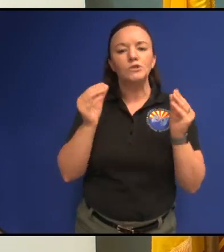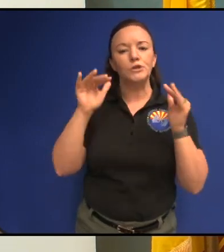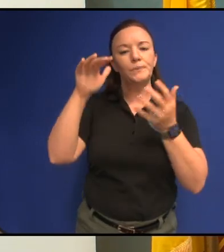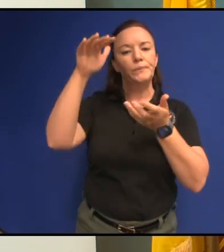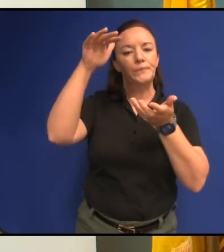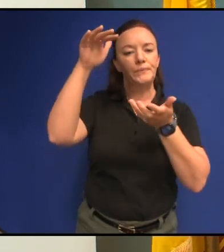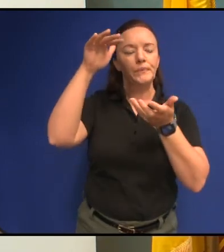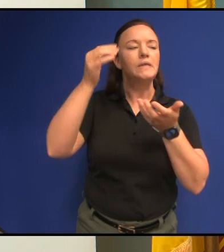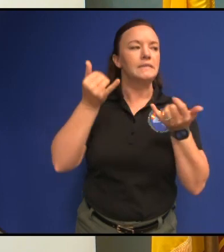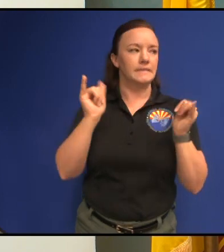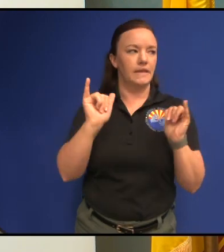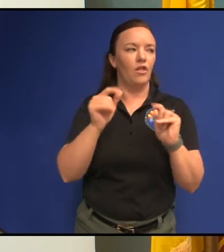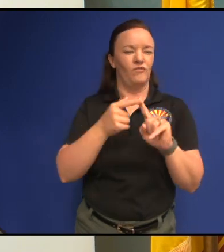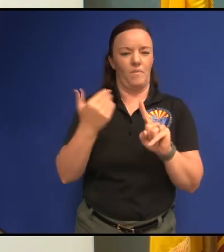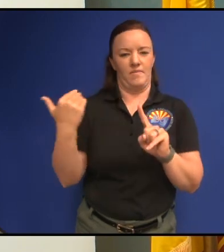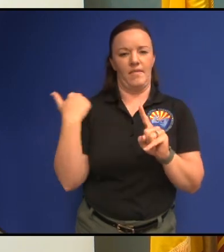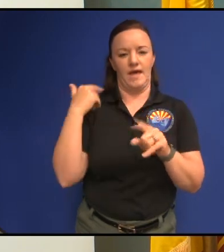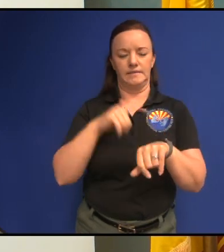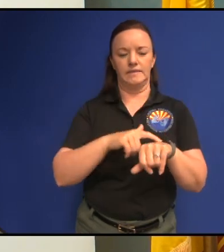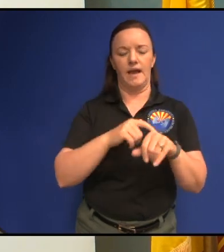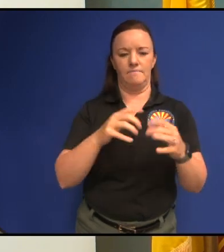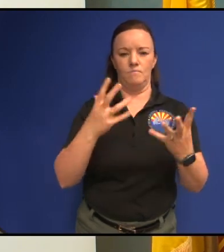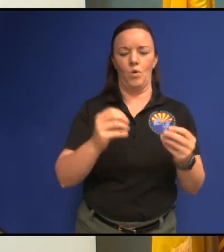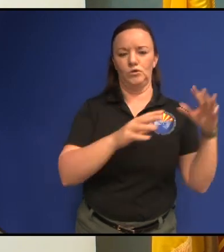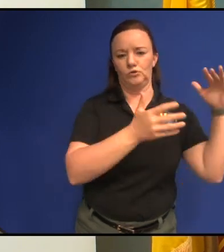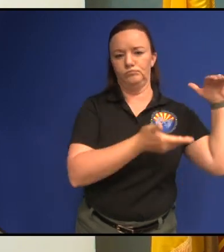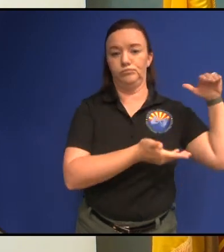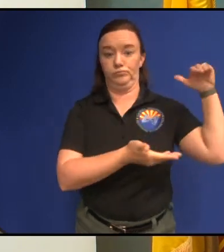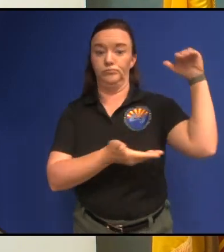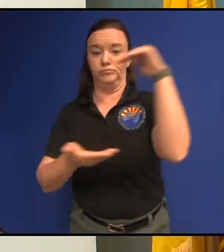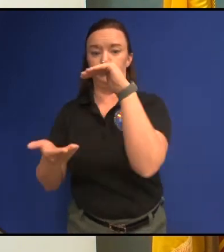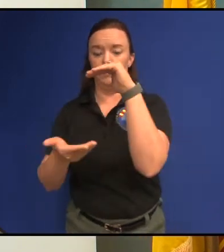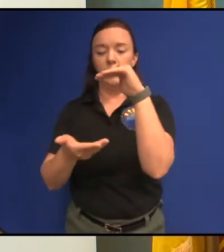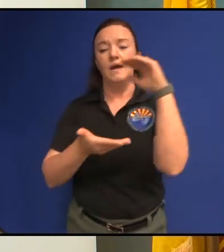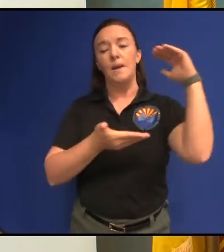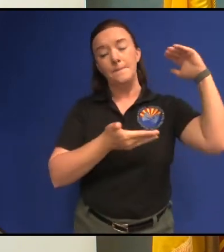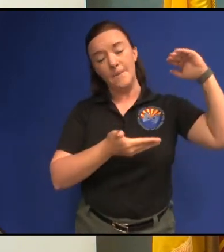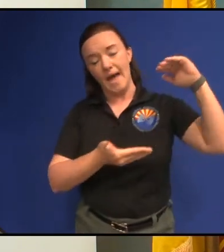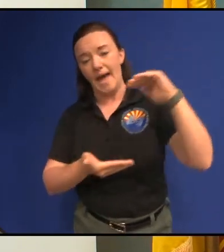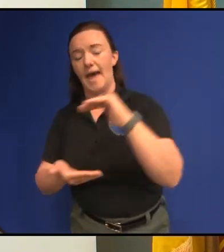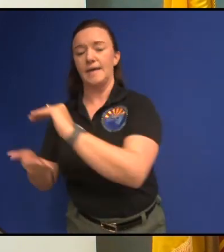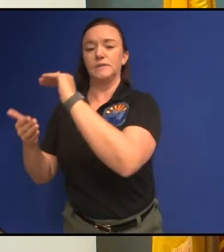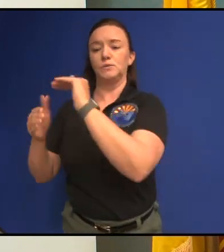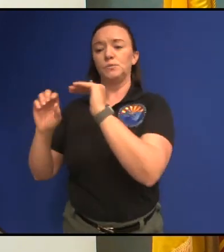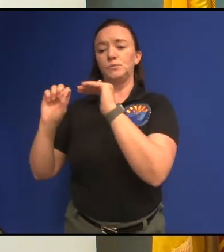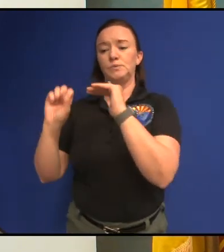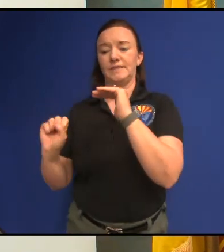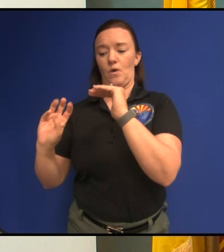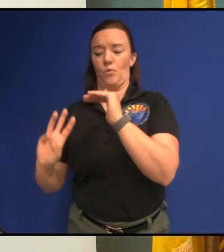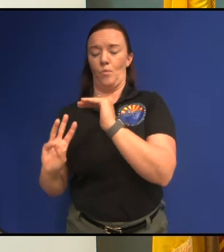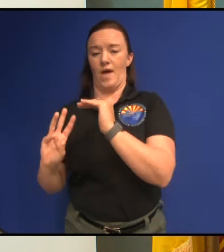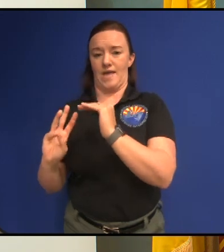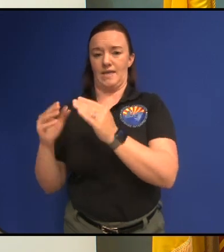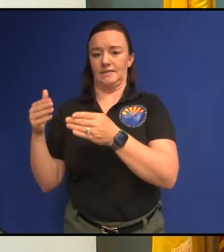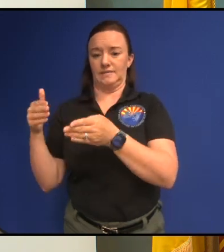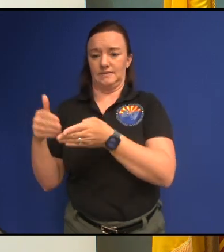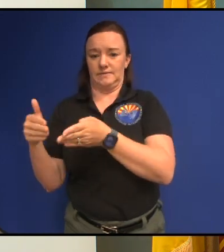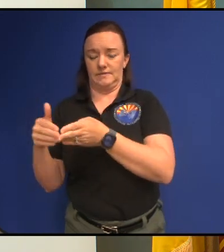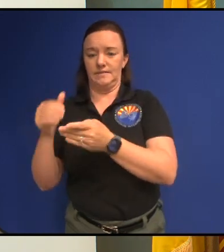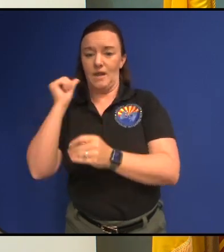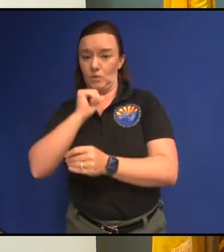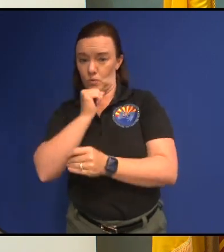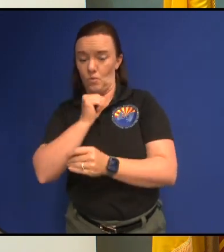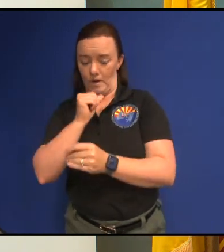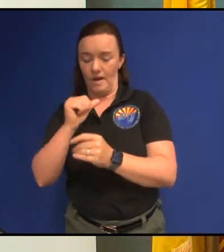we had our last moisture push. You know, it pushed it back over southwest Arizona, started over the past few days, started to see that